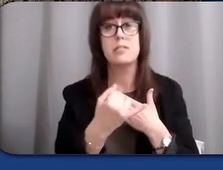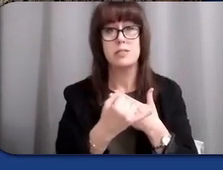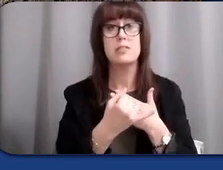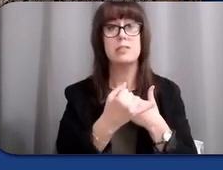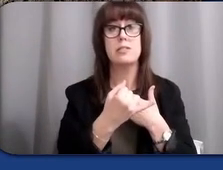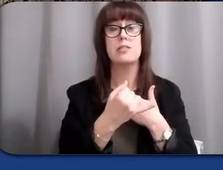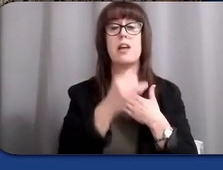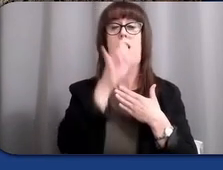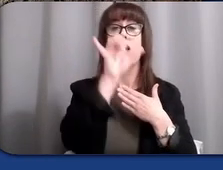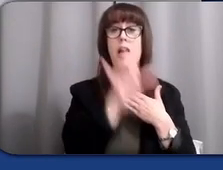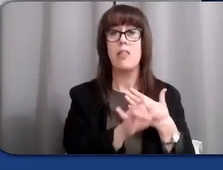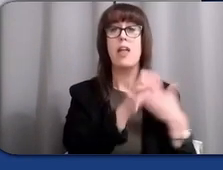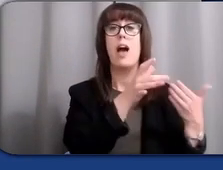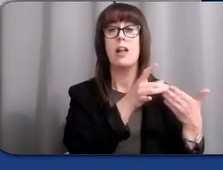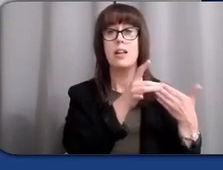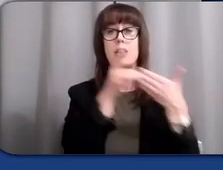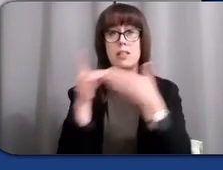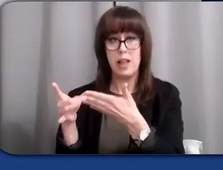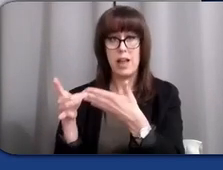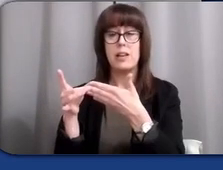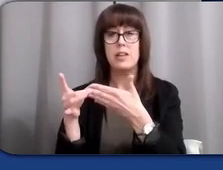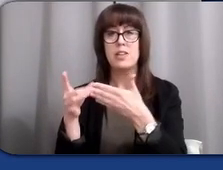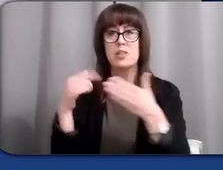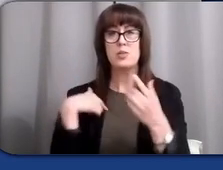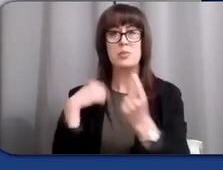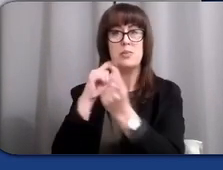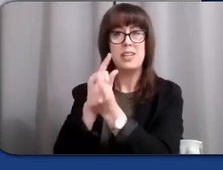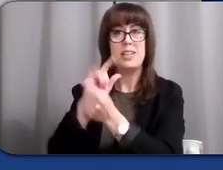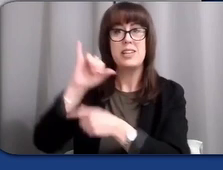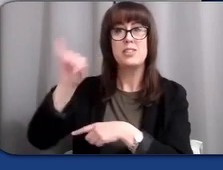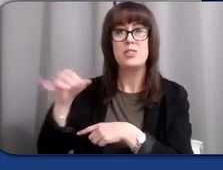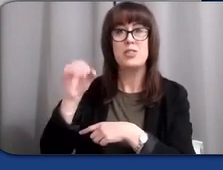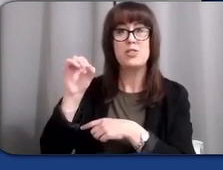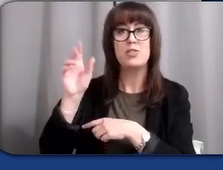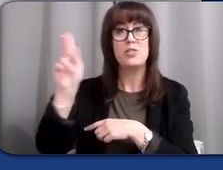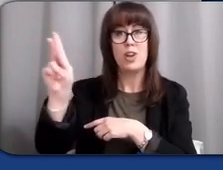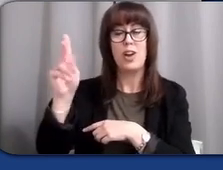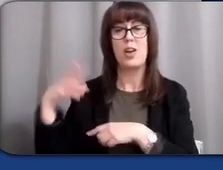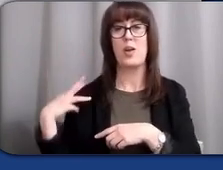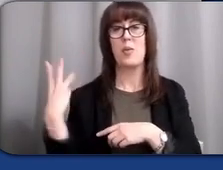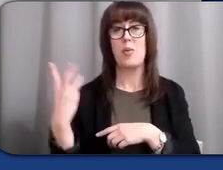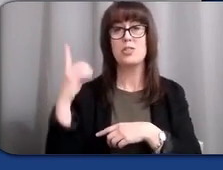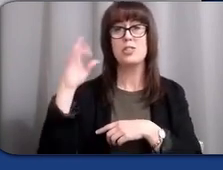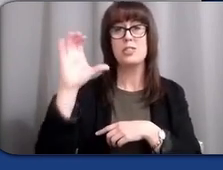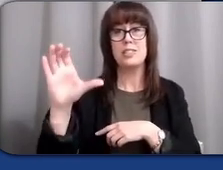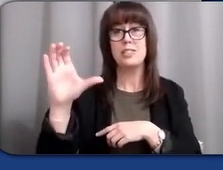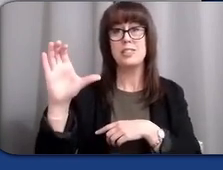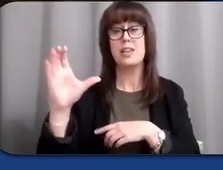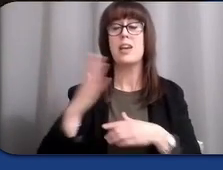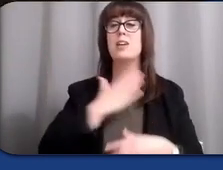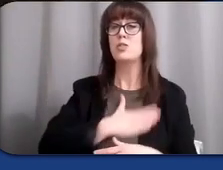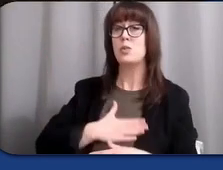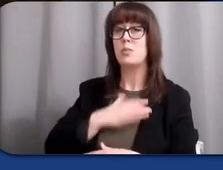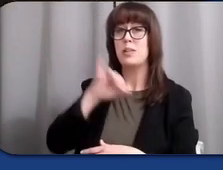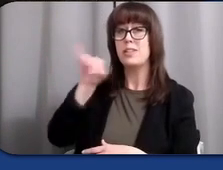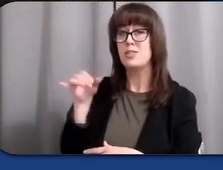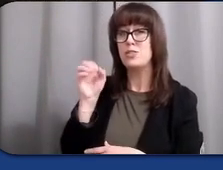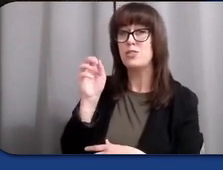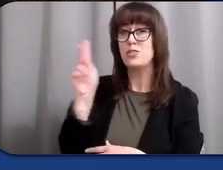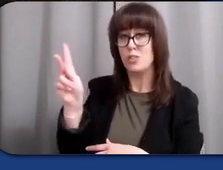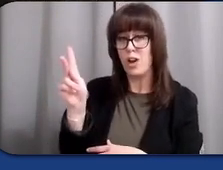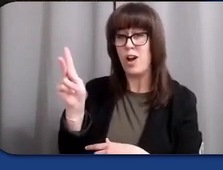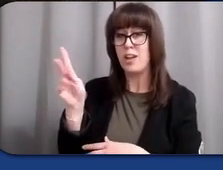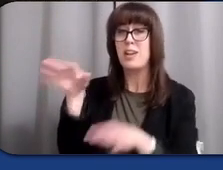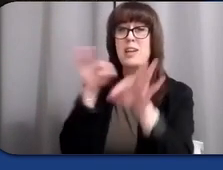to Jock in Washington, D.C. So Jock, please tell everyone about yourself, how we met, and the vision and